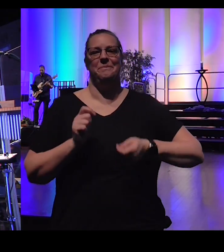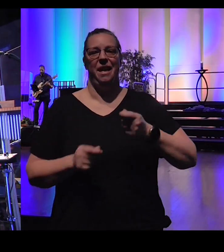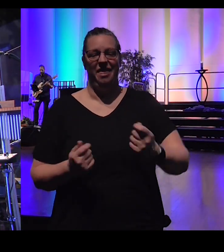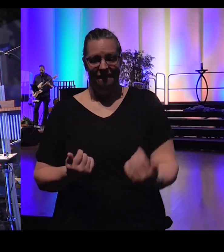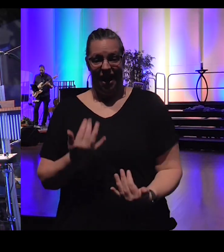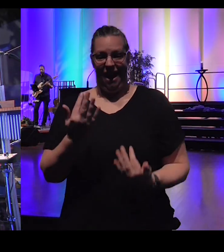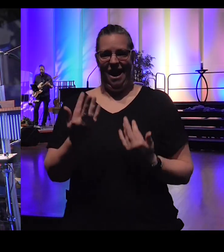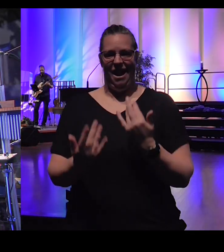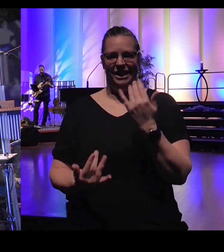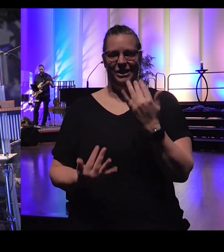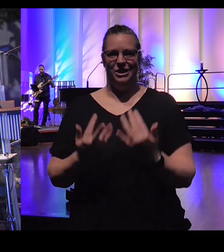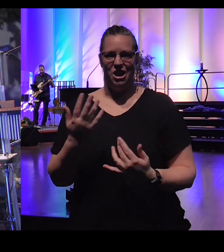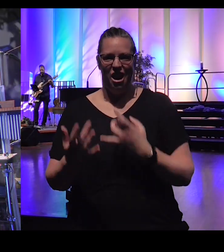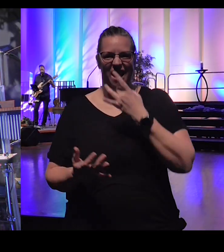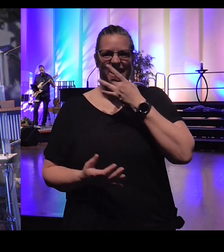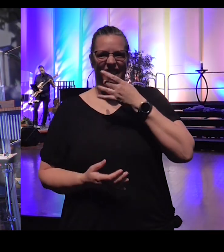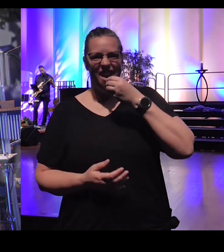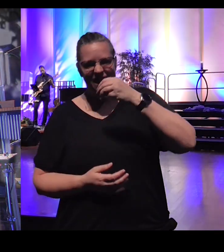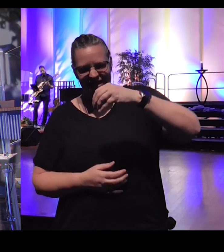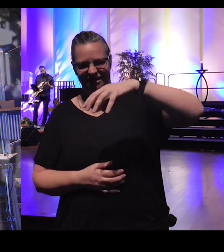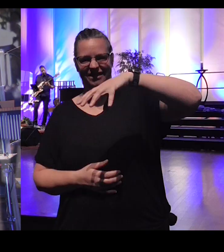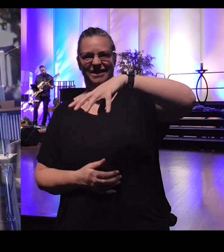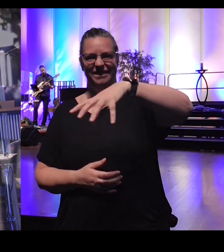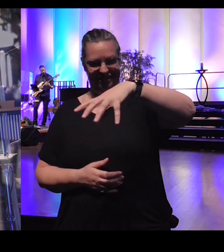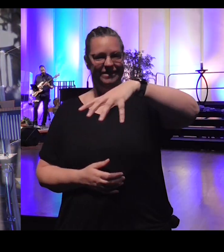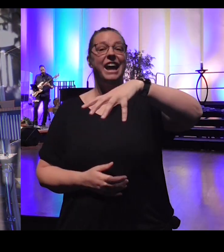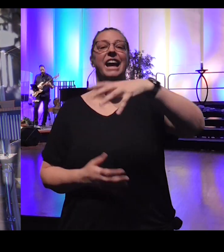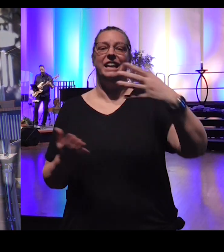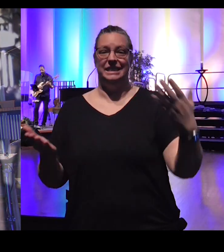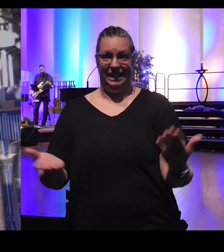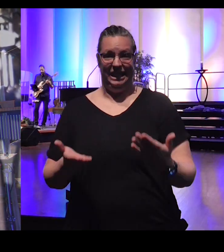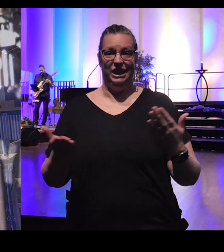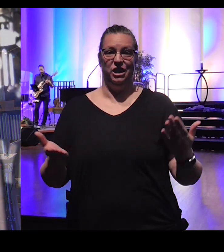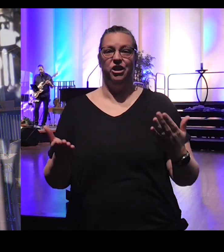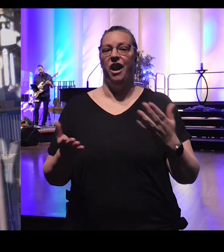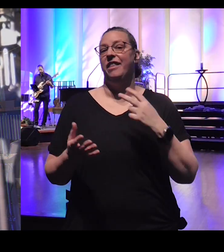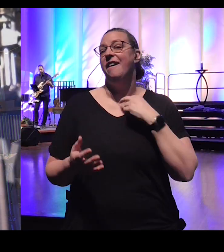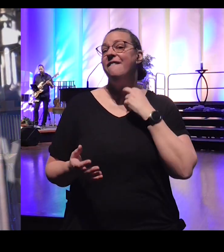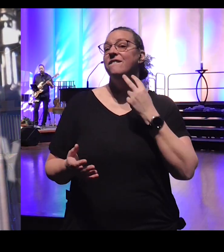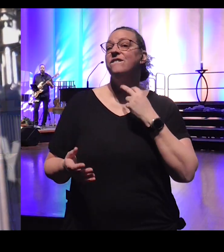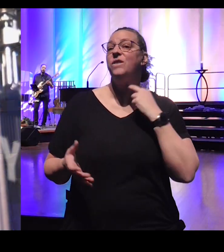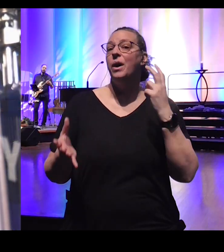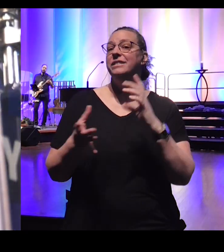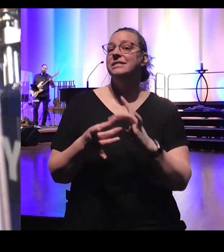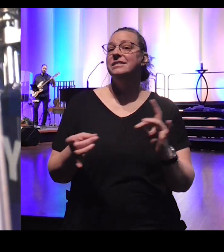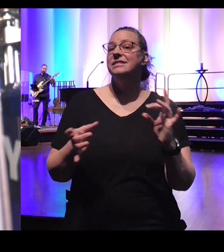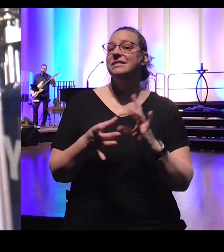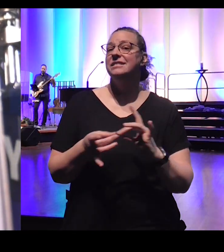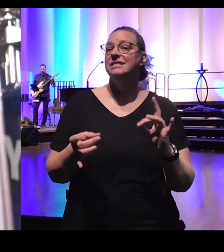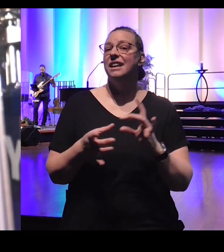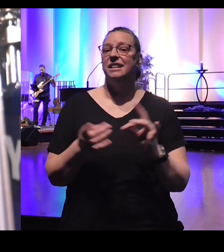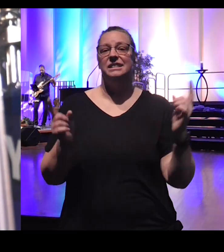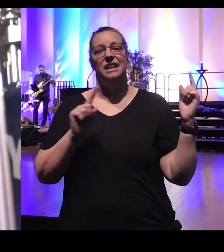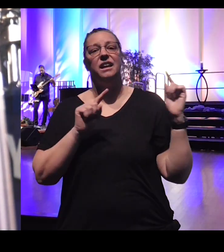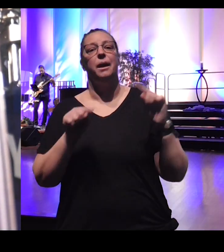Fire in the darkness, a light on the road, and that voice simply said, come.